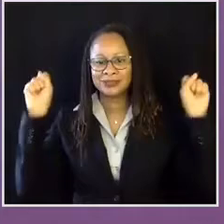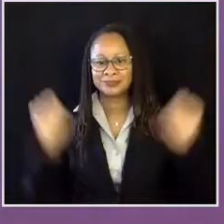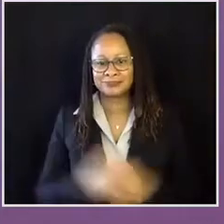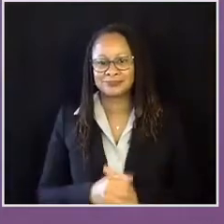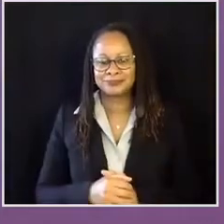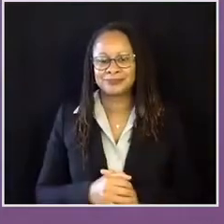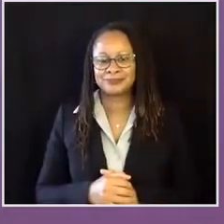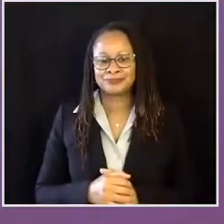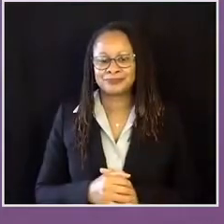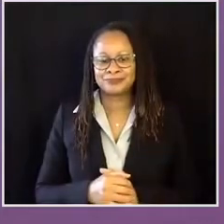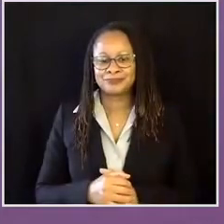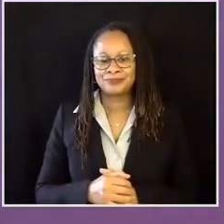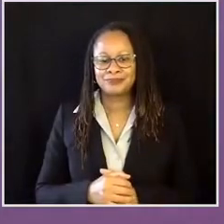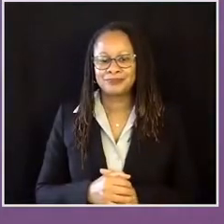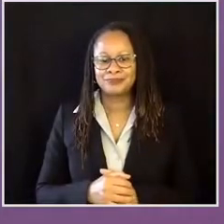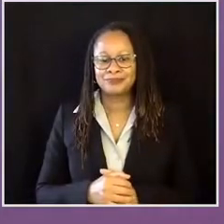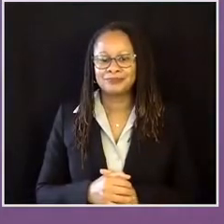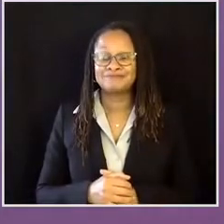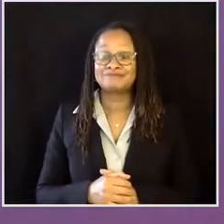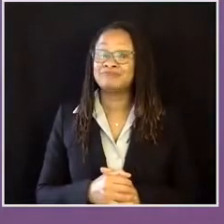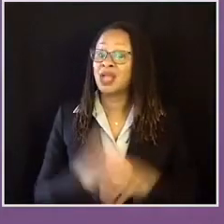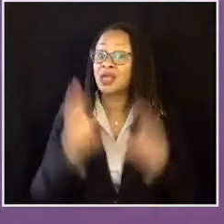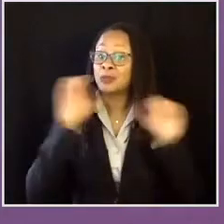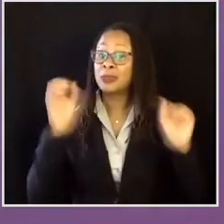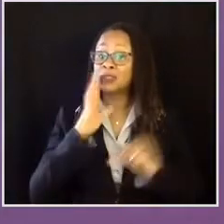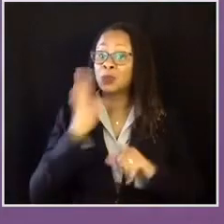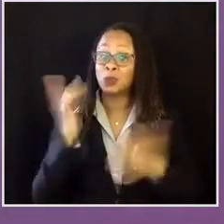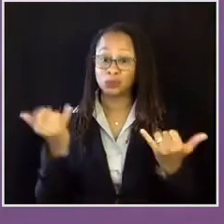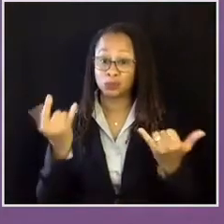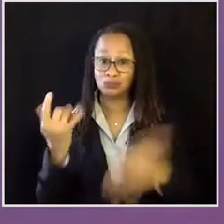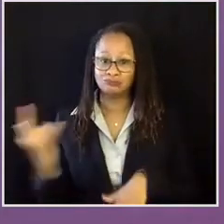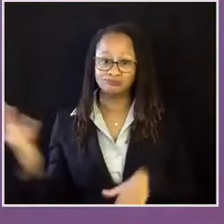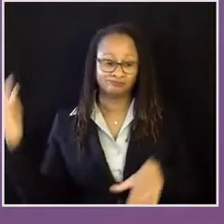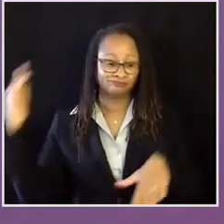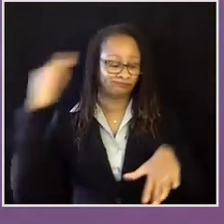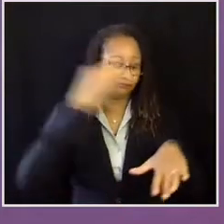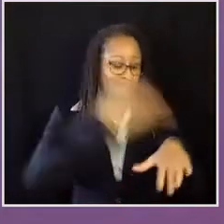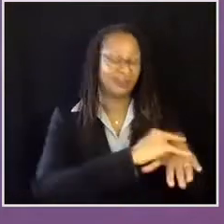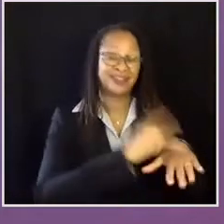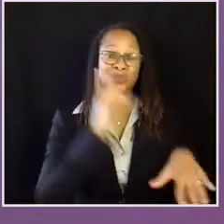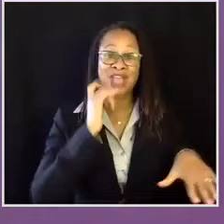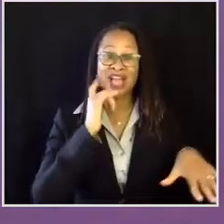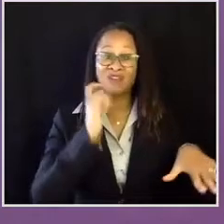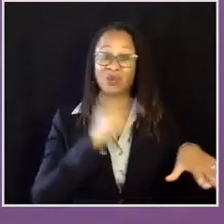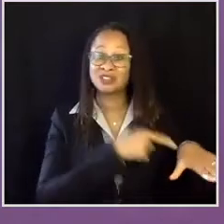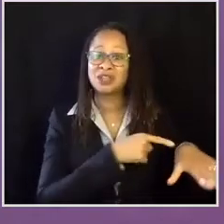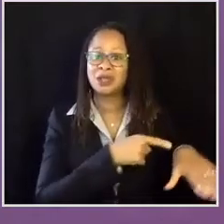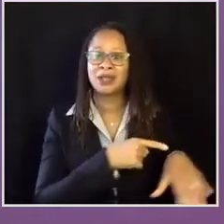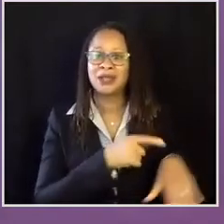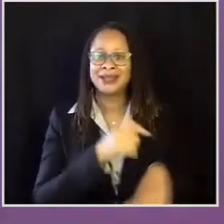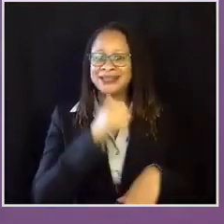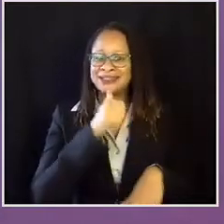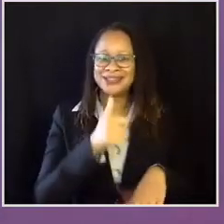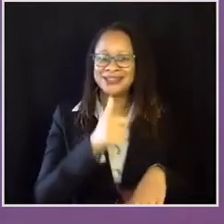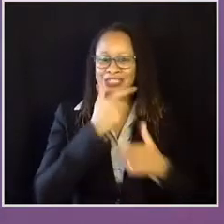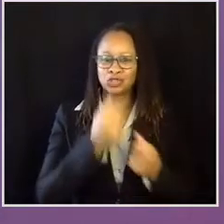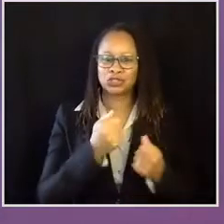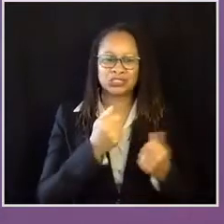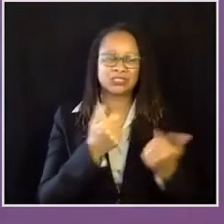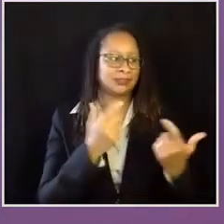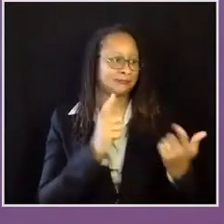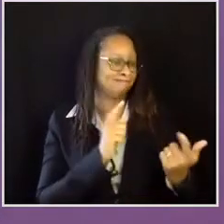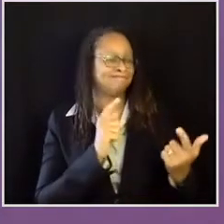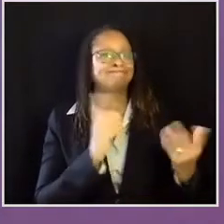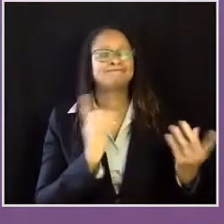And as he flies to California today, we know he has no interest in meeting this moment. We know he won't listen